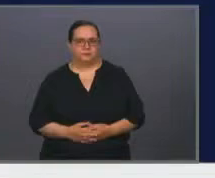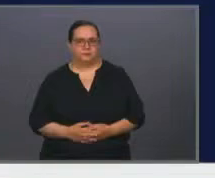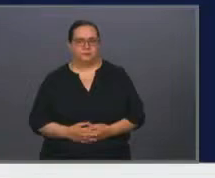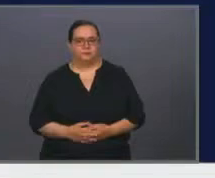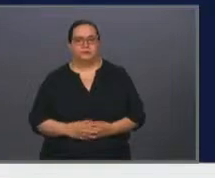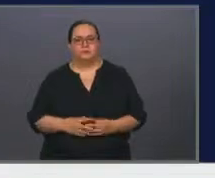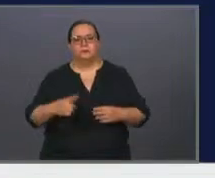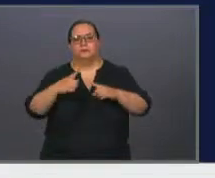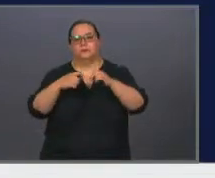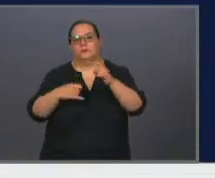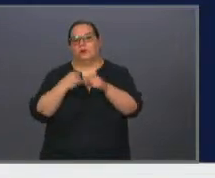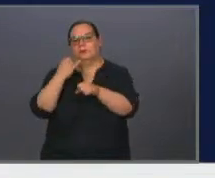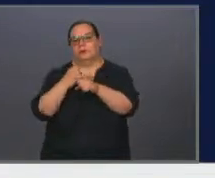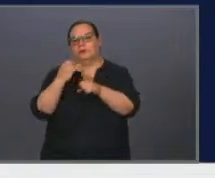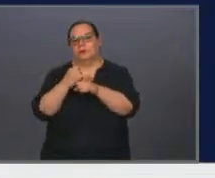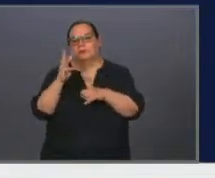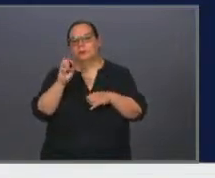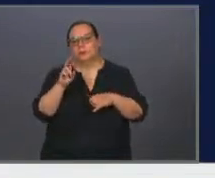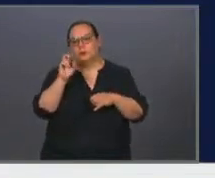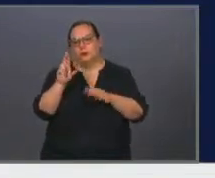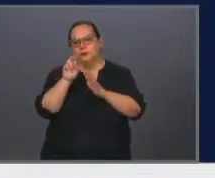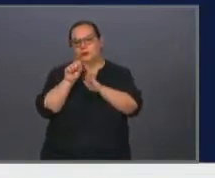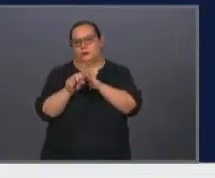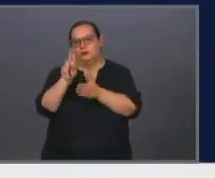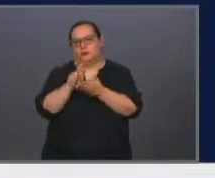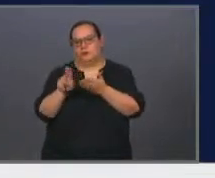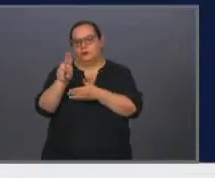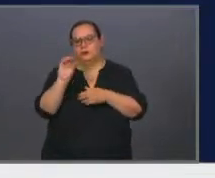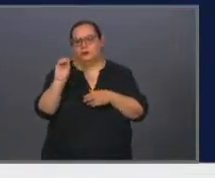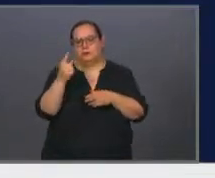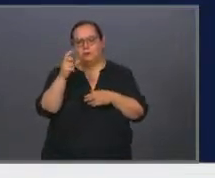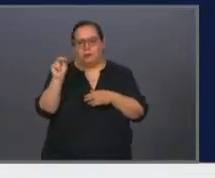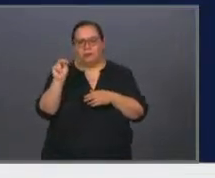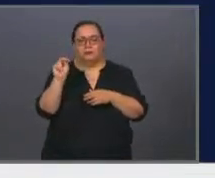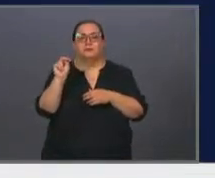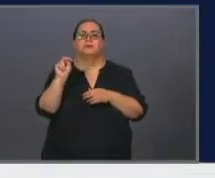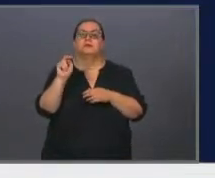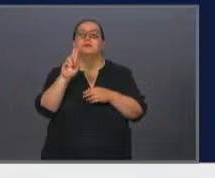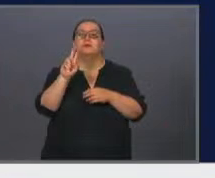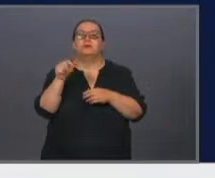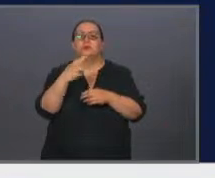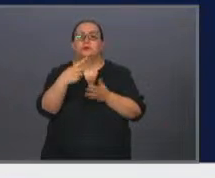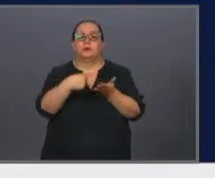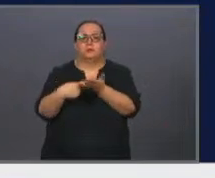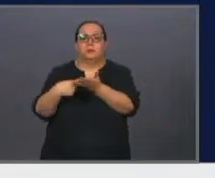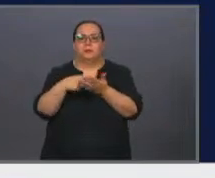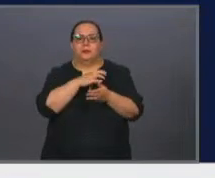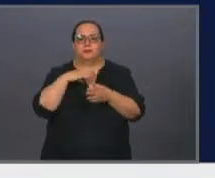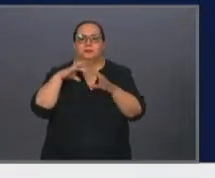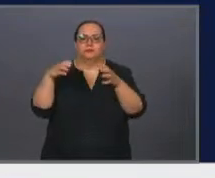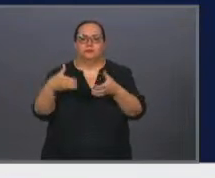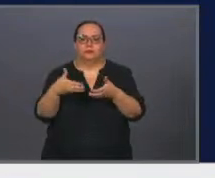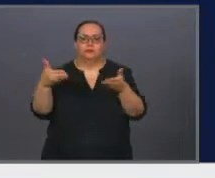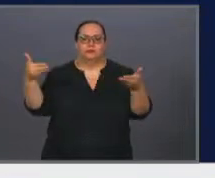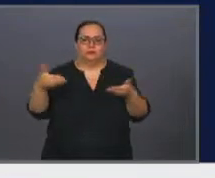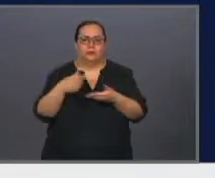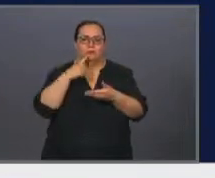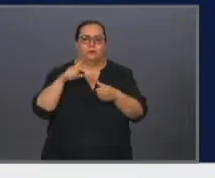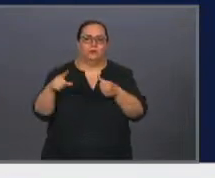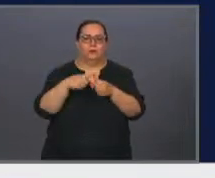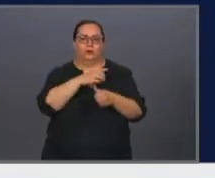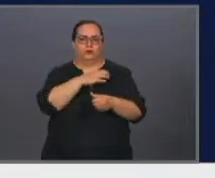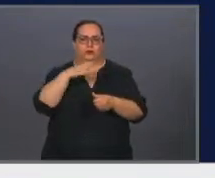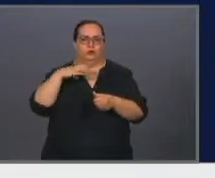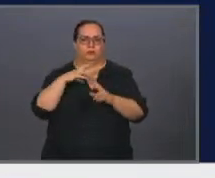From the campus of Weber State University in Ogden, the Utah Debate Commission welcomes you to the first Congressional